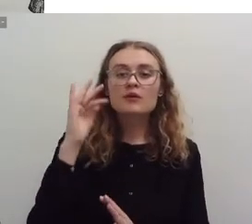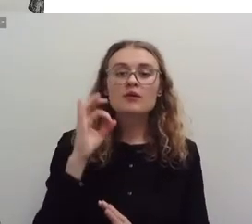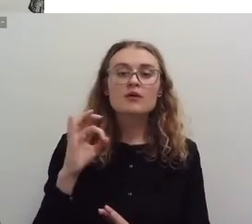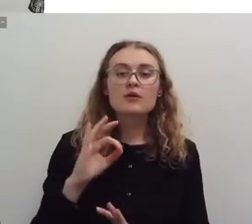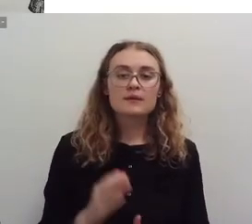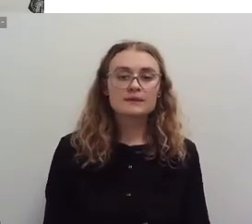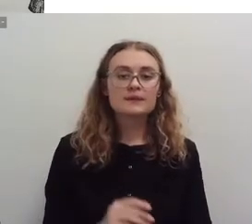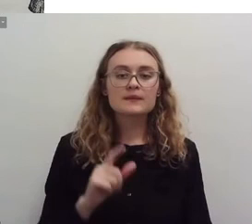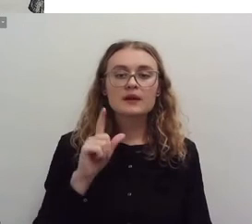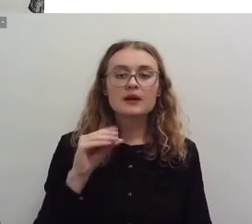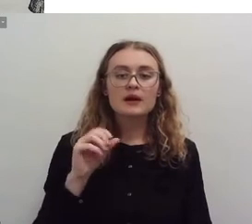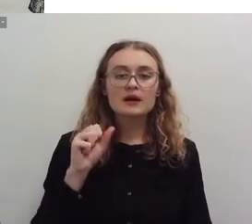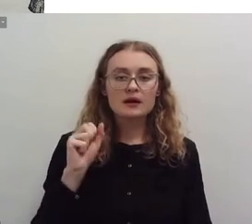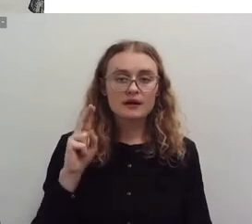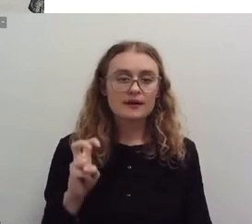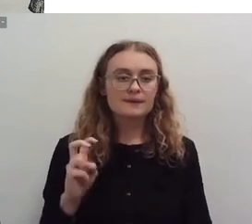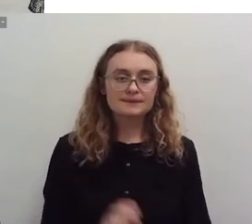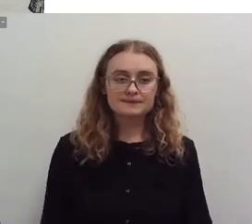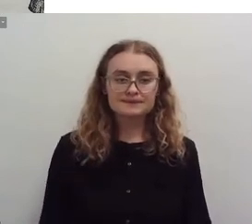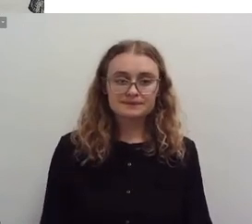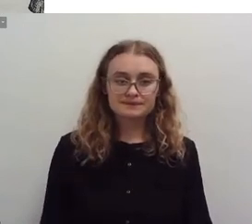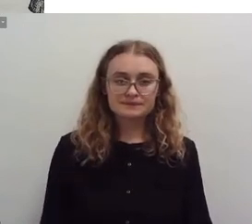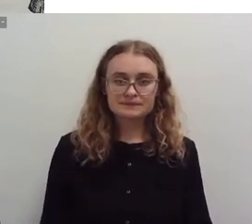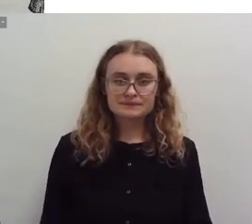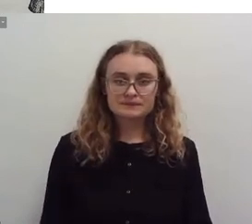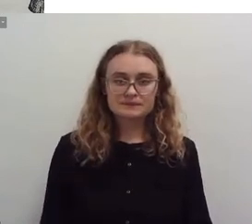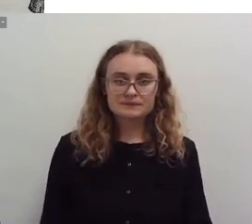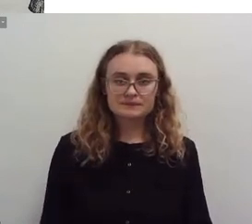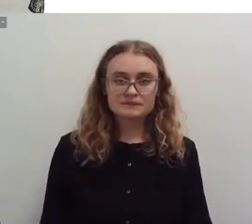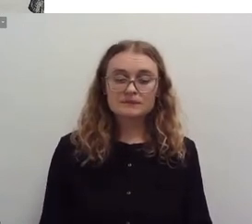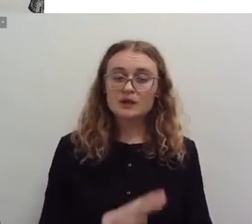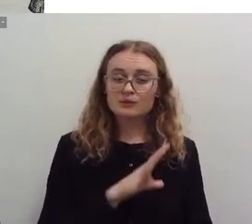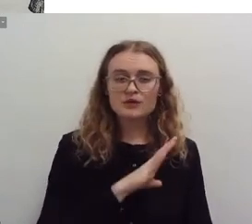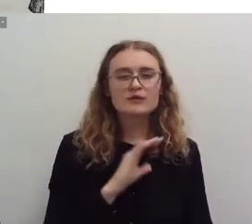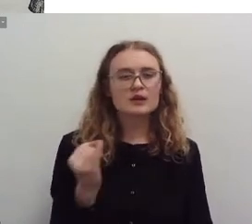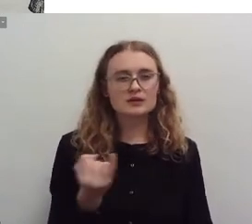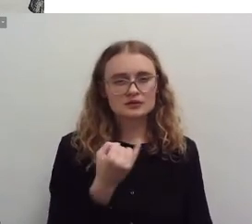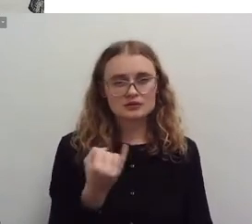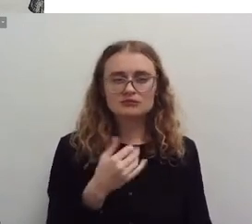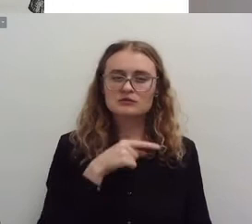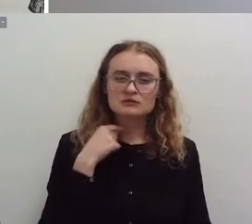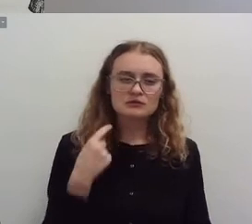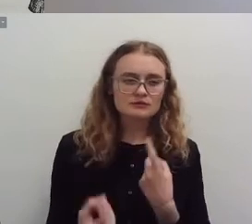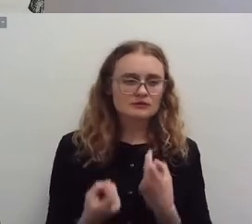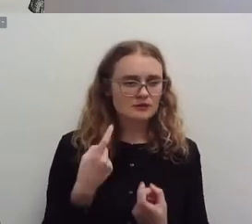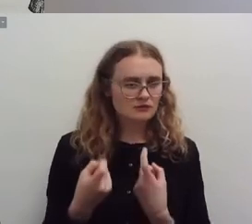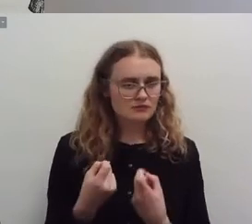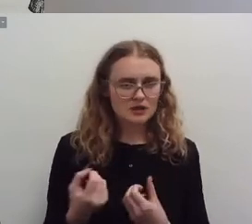It was interesting. A lot of information, and it was fun to listen to.